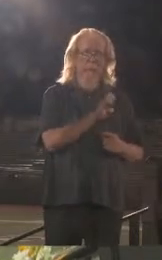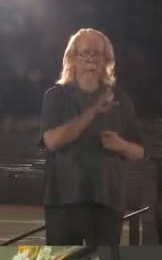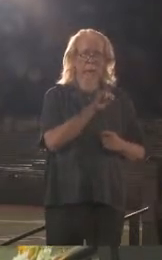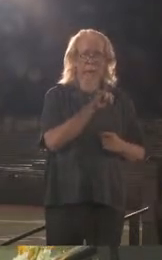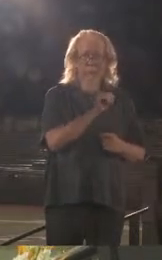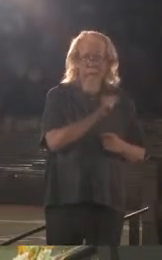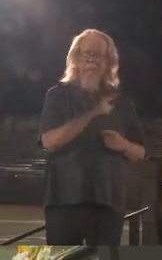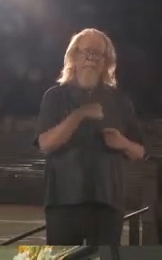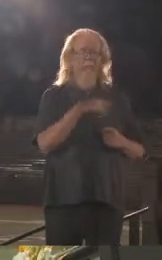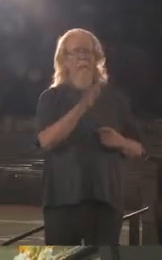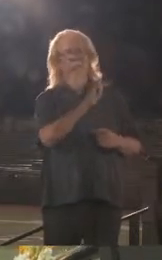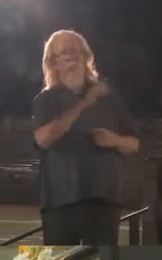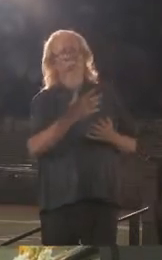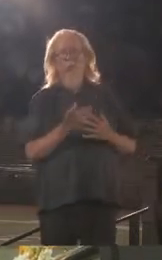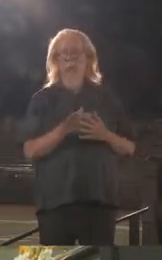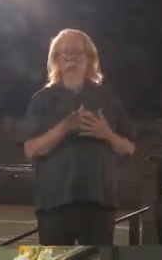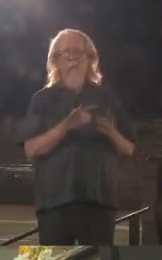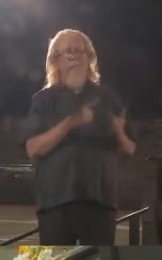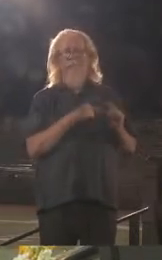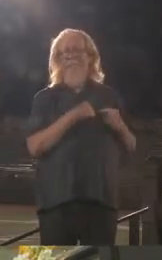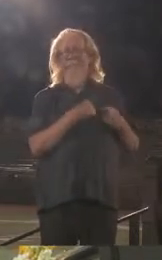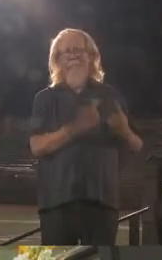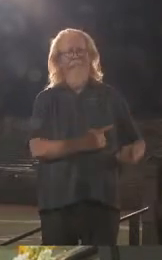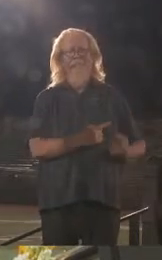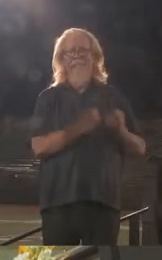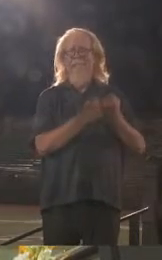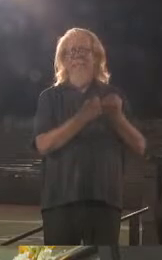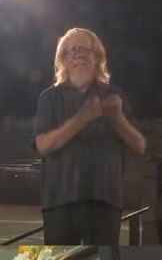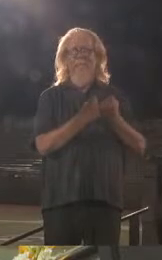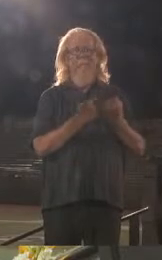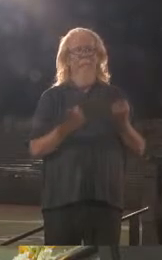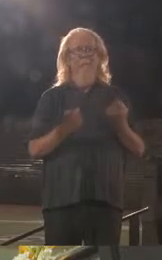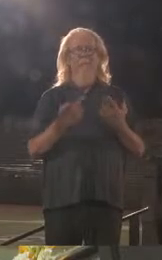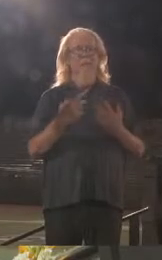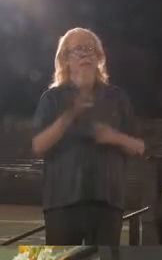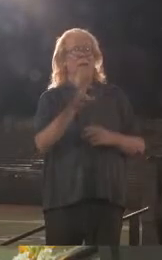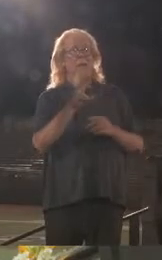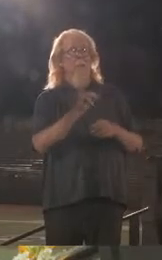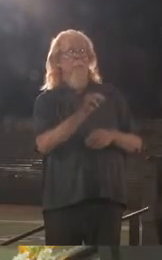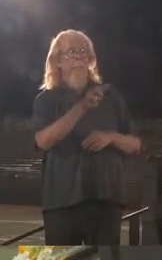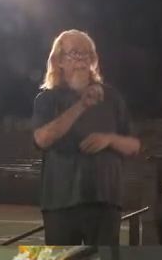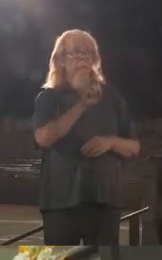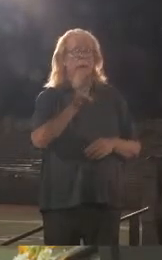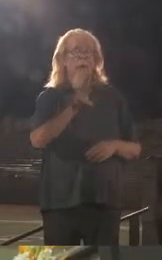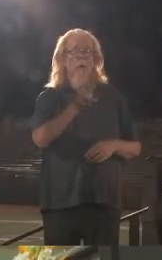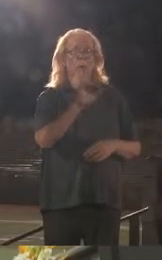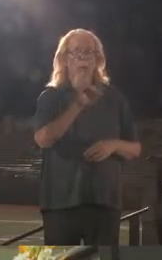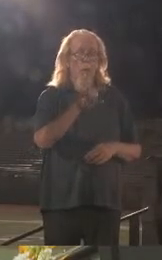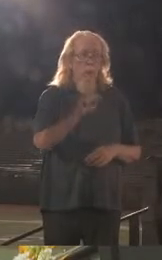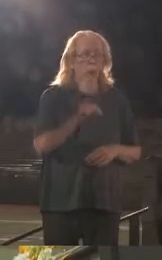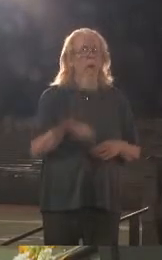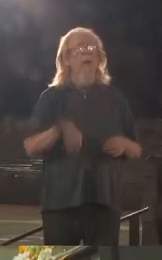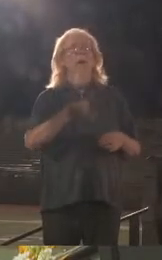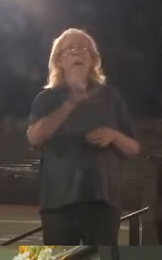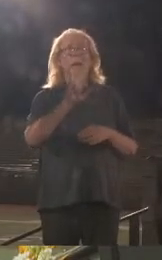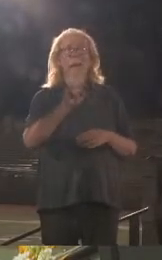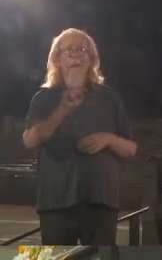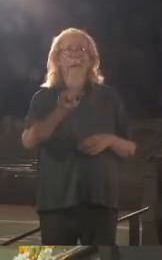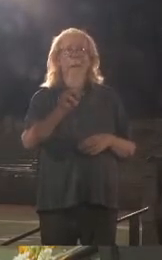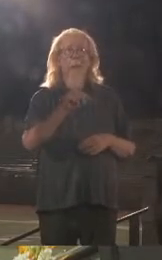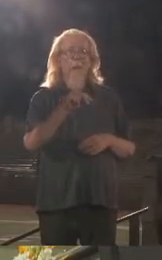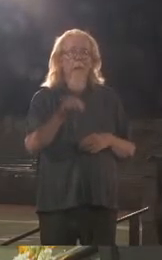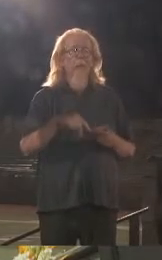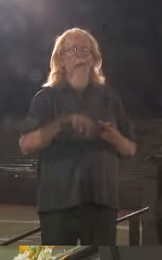you. Words cannot express how grateful I am for all of you. To Ms. Wright, Mr. Lippman, Mr. Mickenberg, Ms. Castaneda,